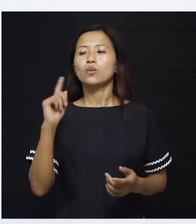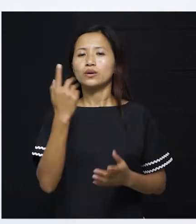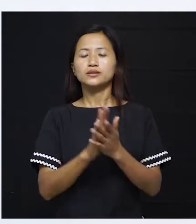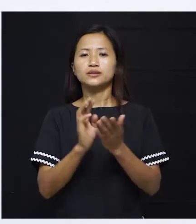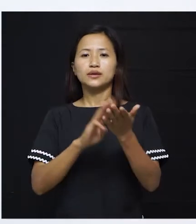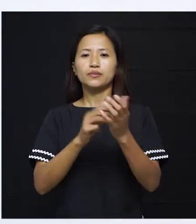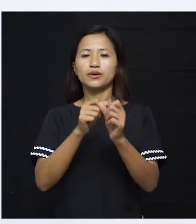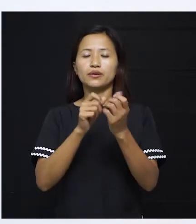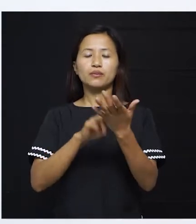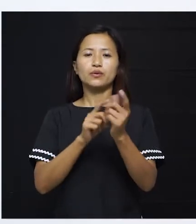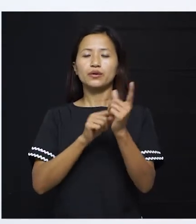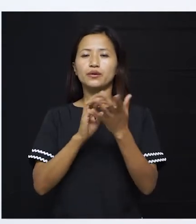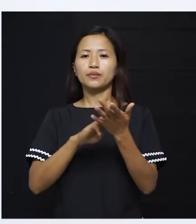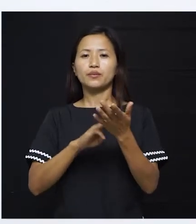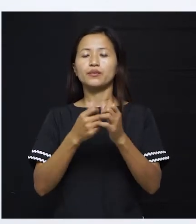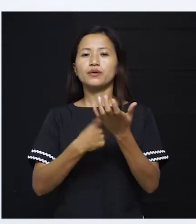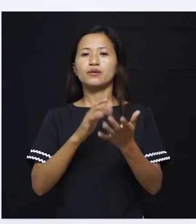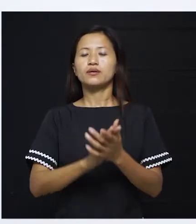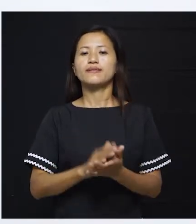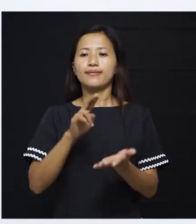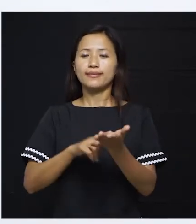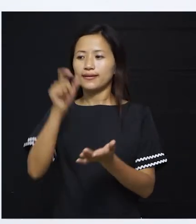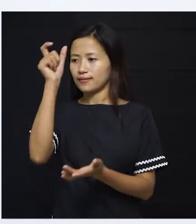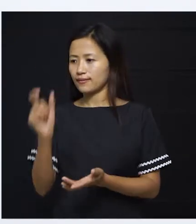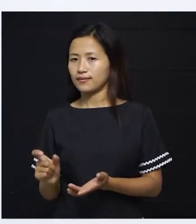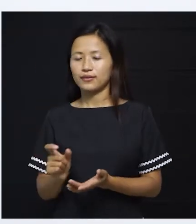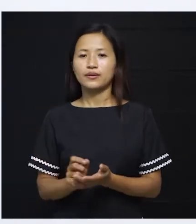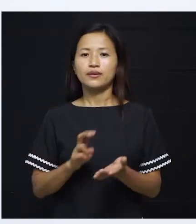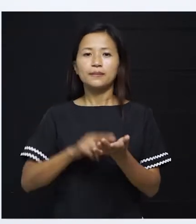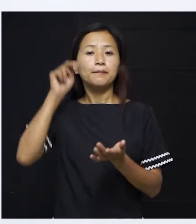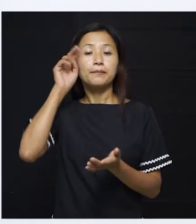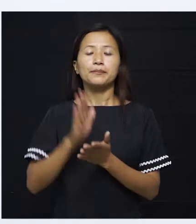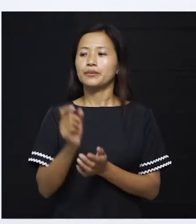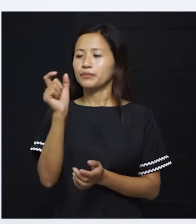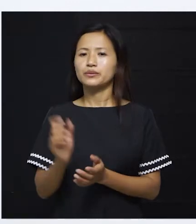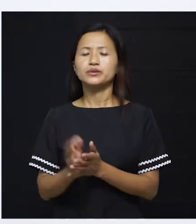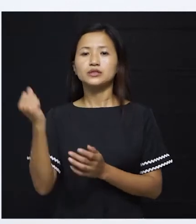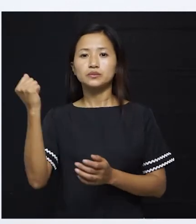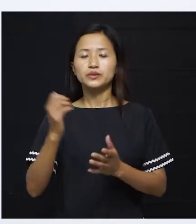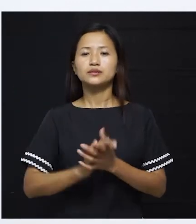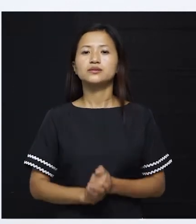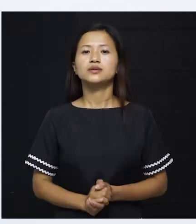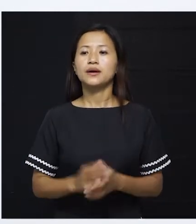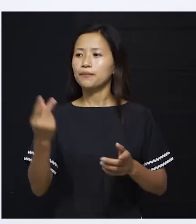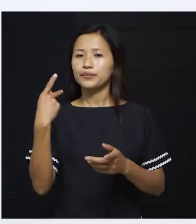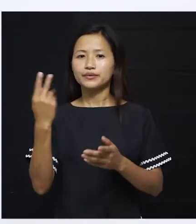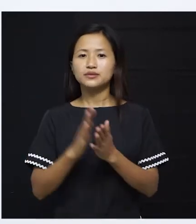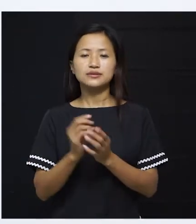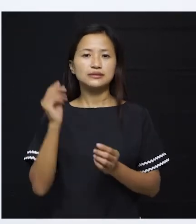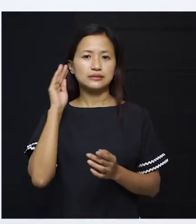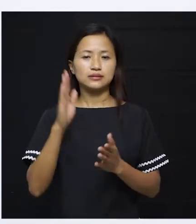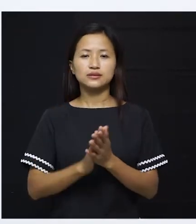Myanmarese word Naka. Naka means people with pierced ears. So since the Nagas have pierced ears,